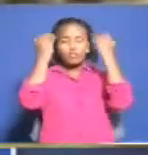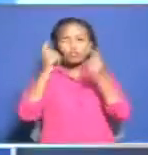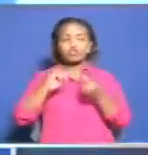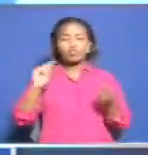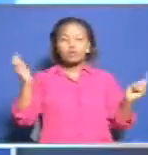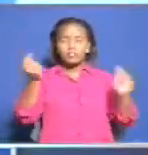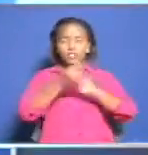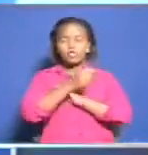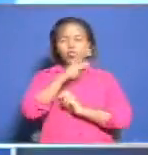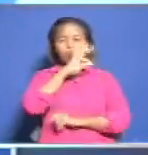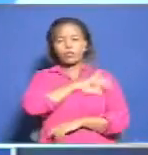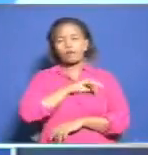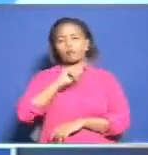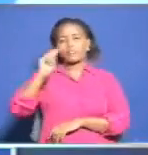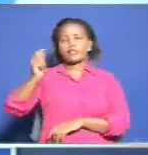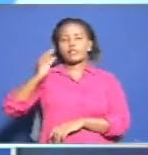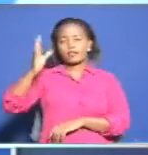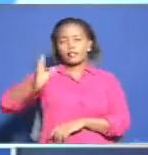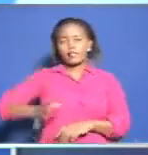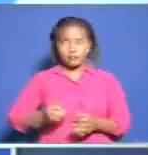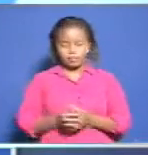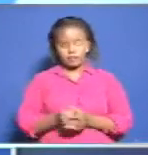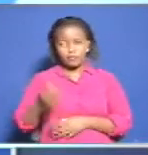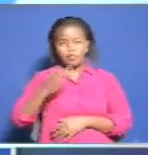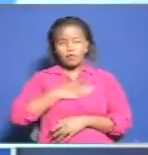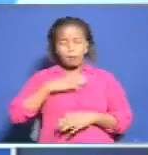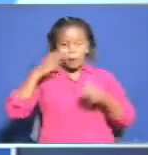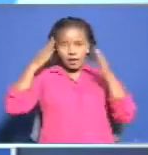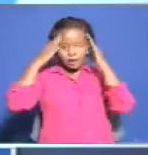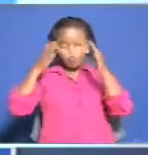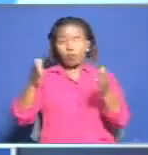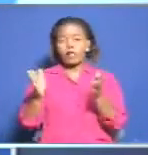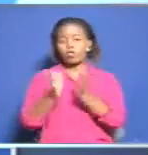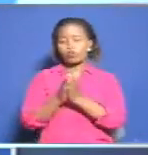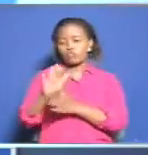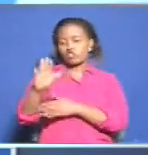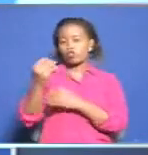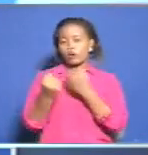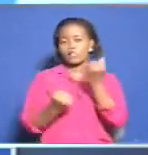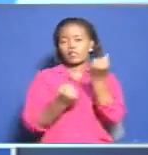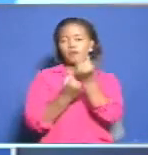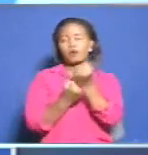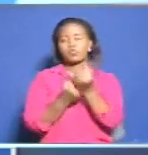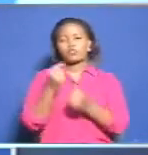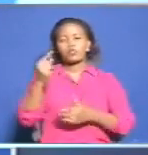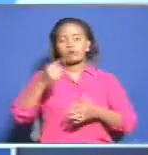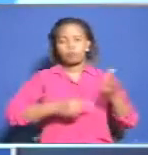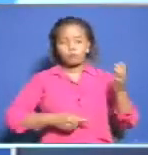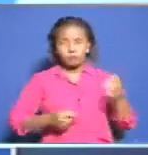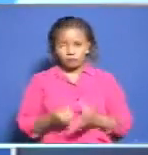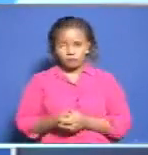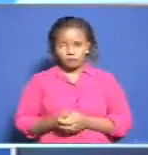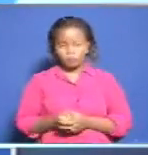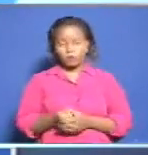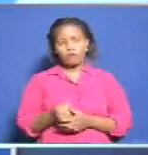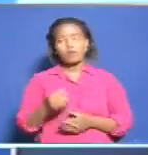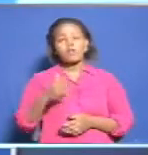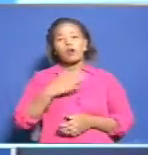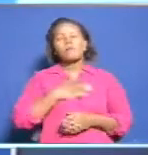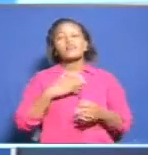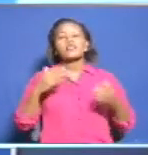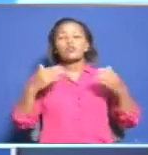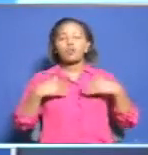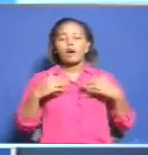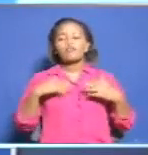Kenyans. One of my priorities, with your support, ladies and gentlemen, my dear colleagues, is building an